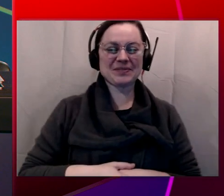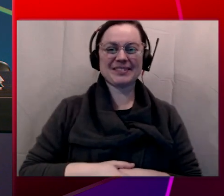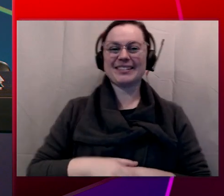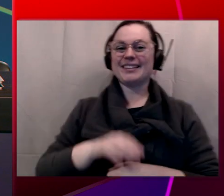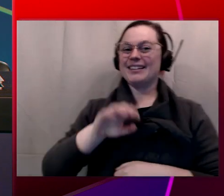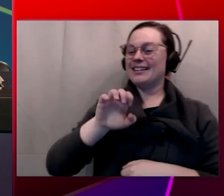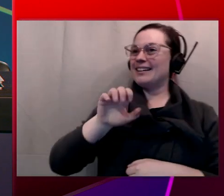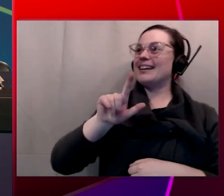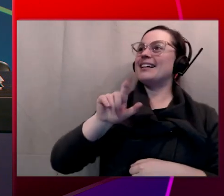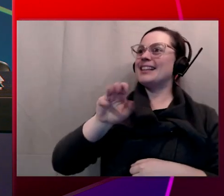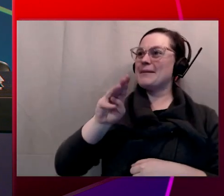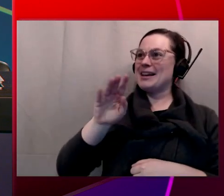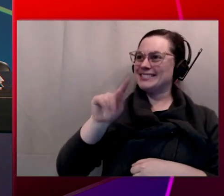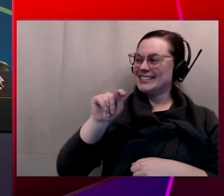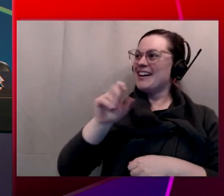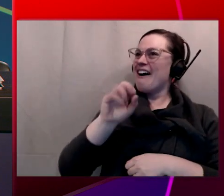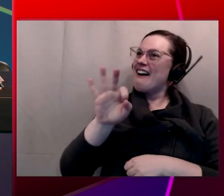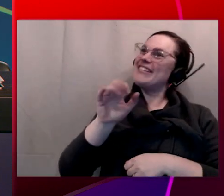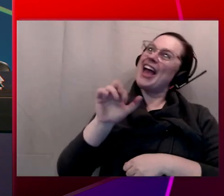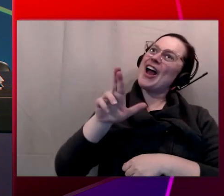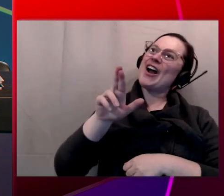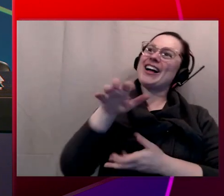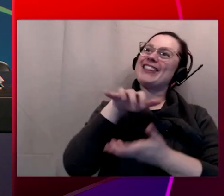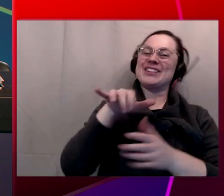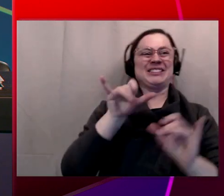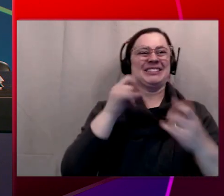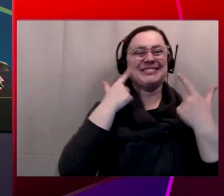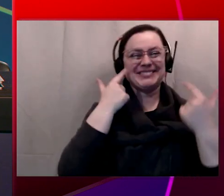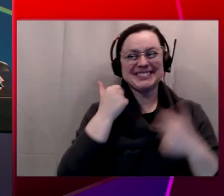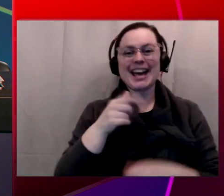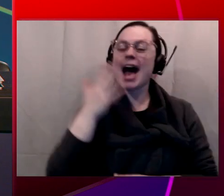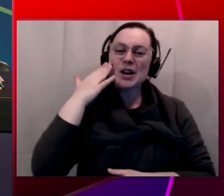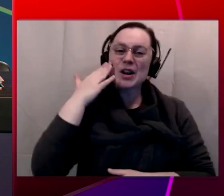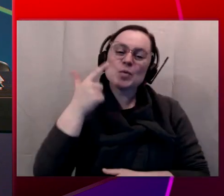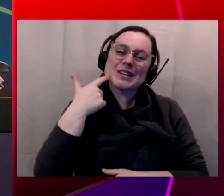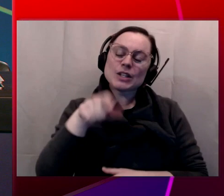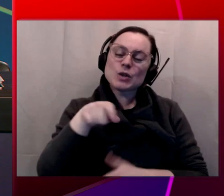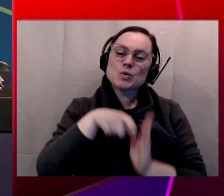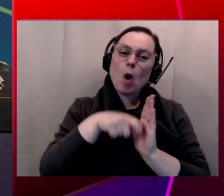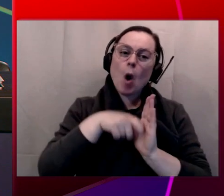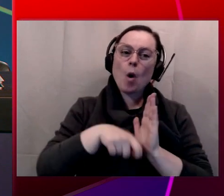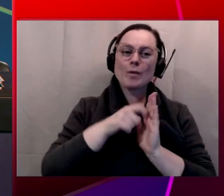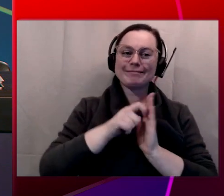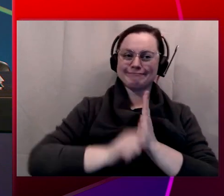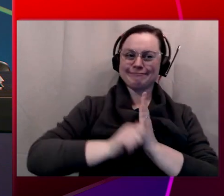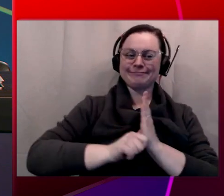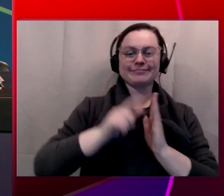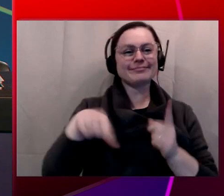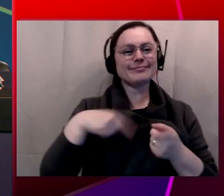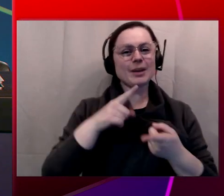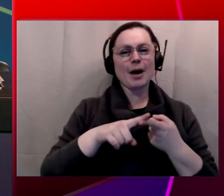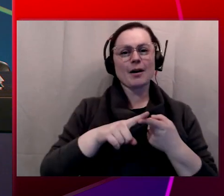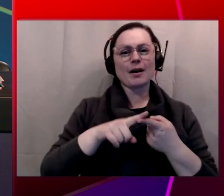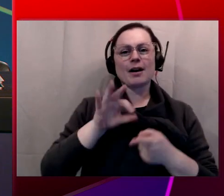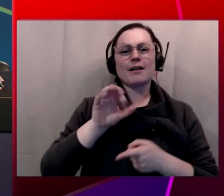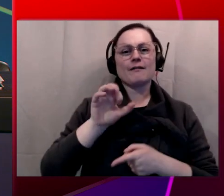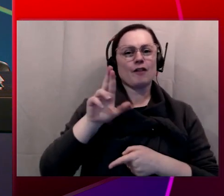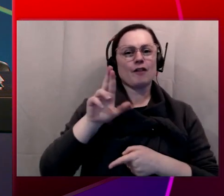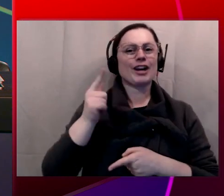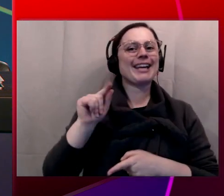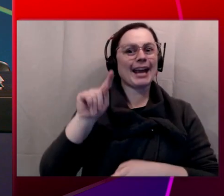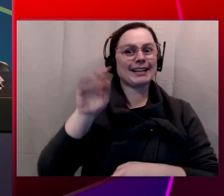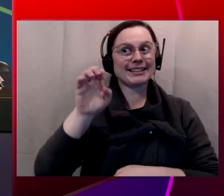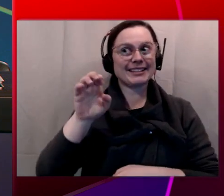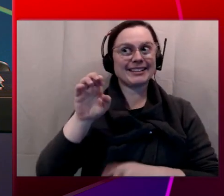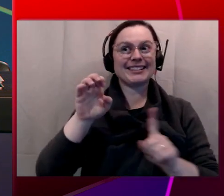cloud. Well, Nice. actually, I know you recently wrote a piece about, I believe it was about Fargate, and I bring that up today because today